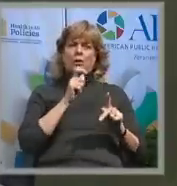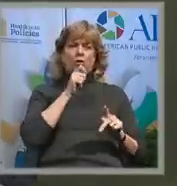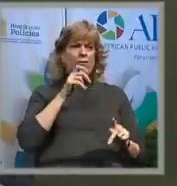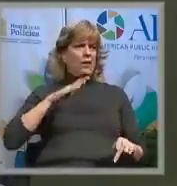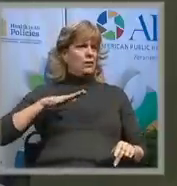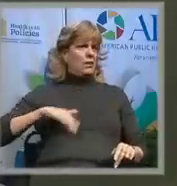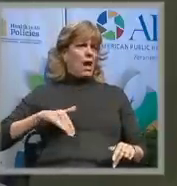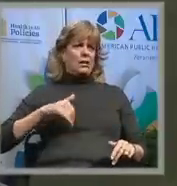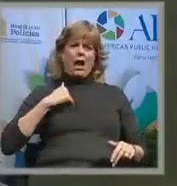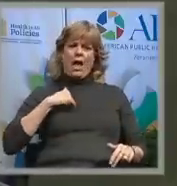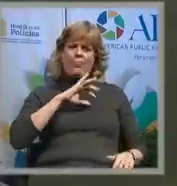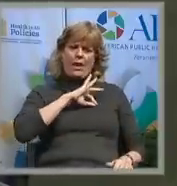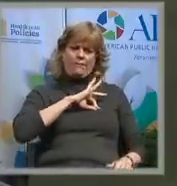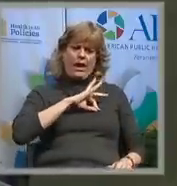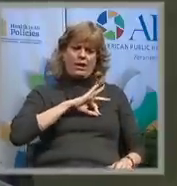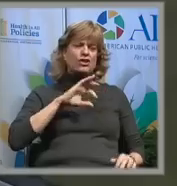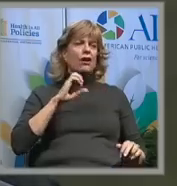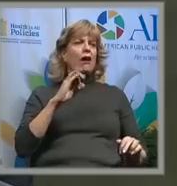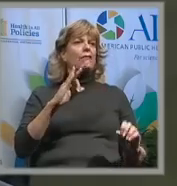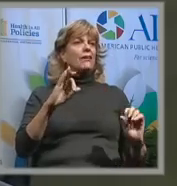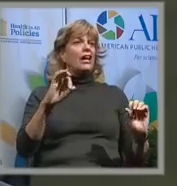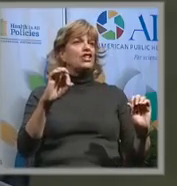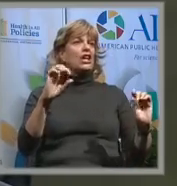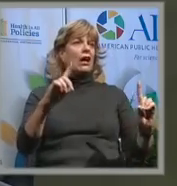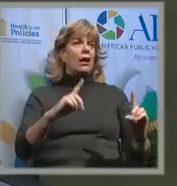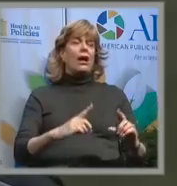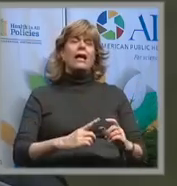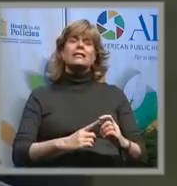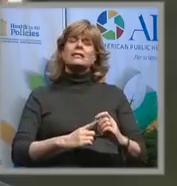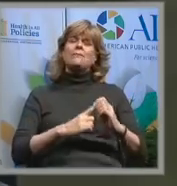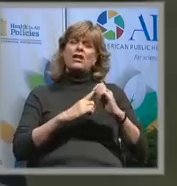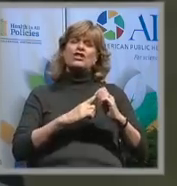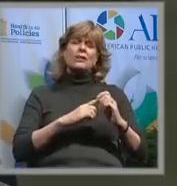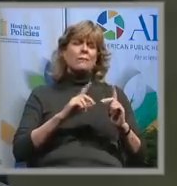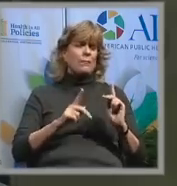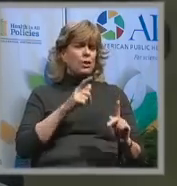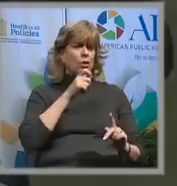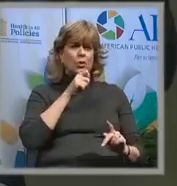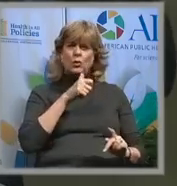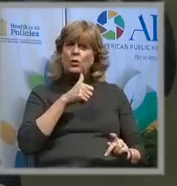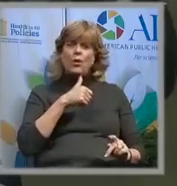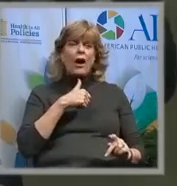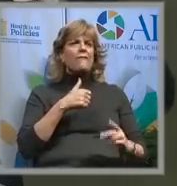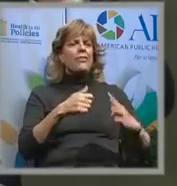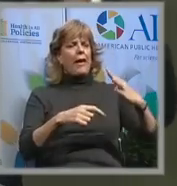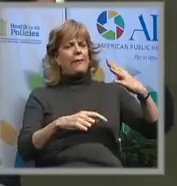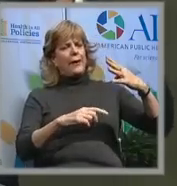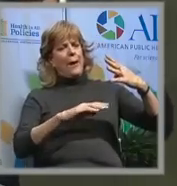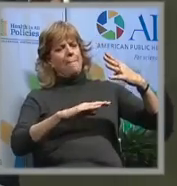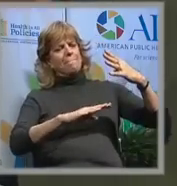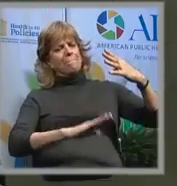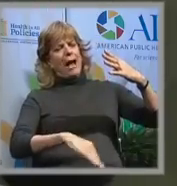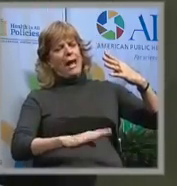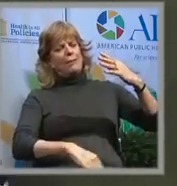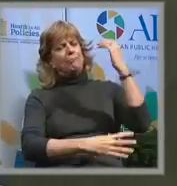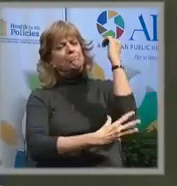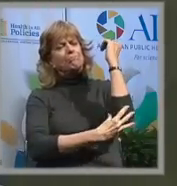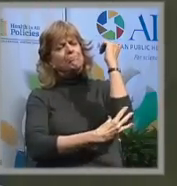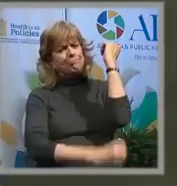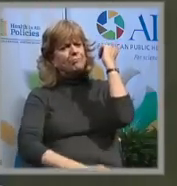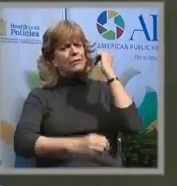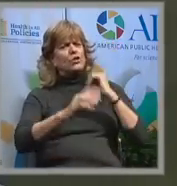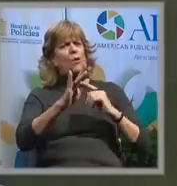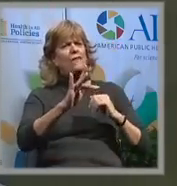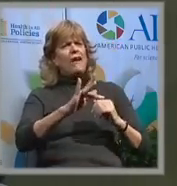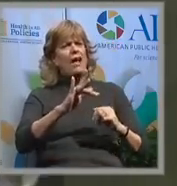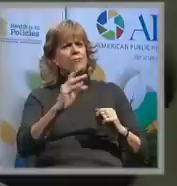not had the advantage of education, especially people who may be in that bottom quarter of American society. As we think